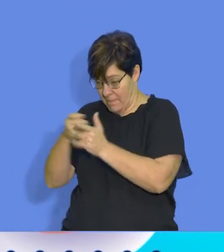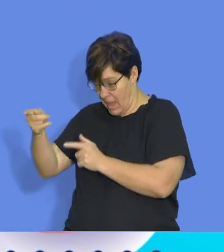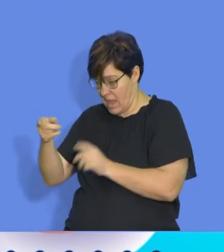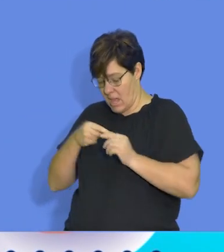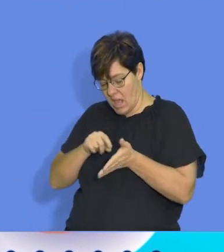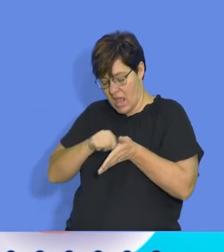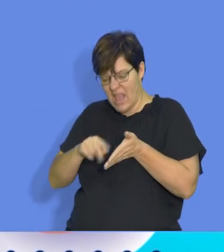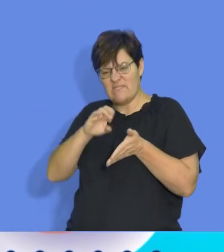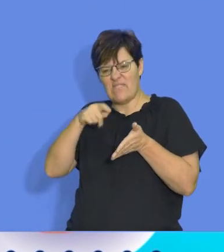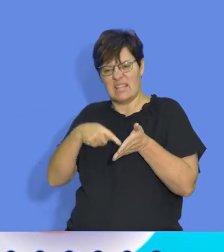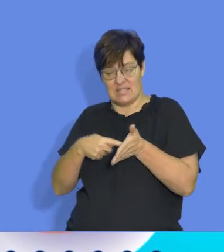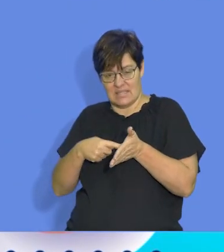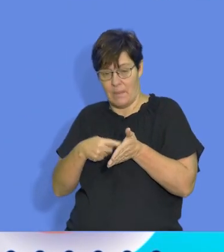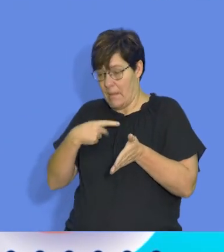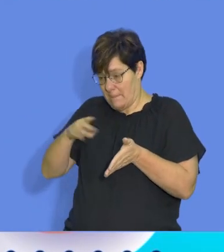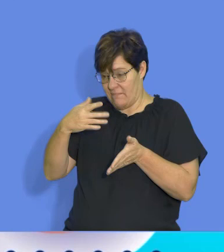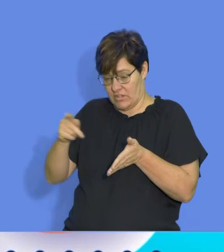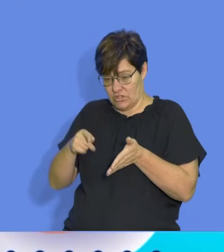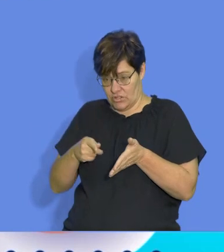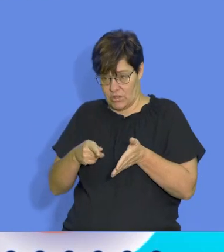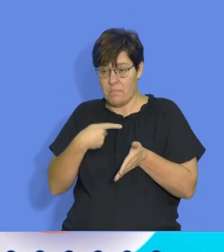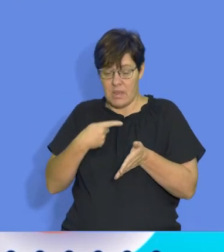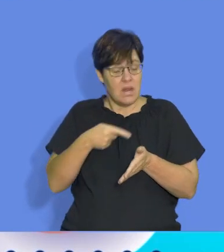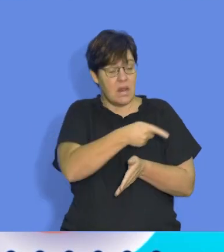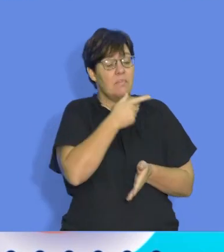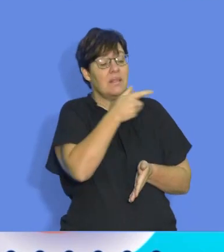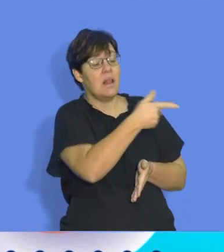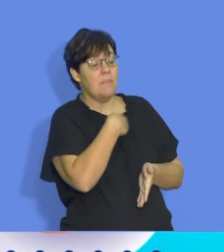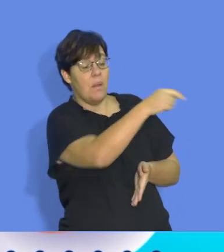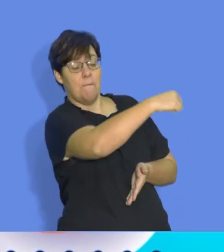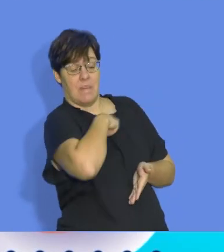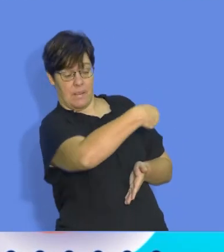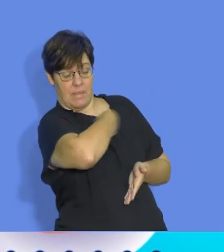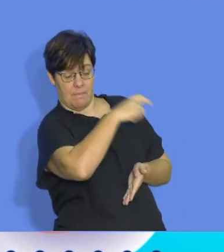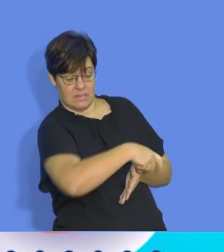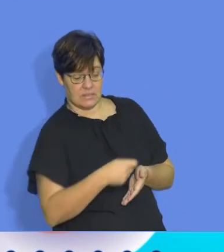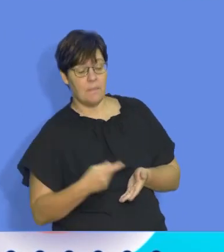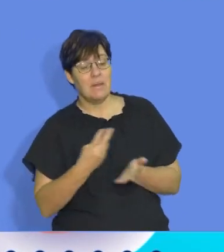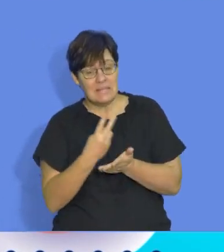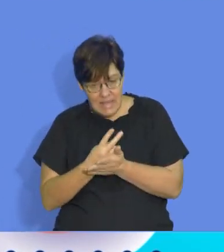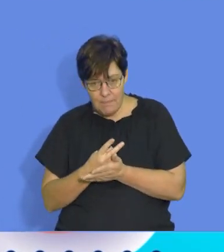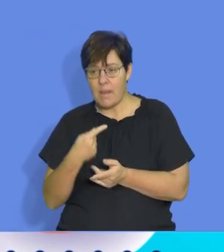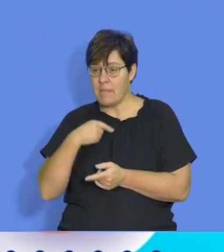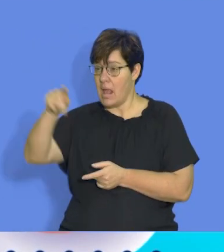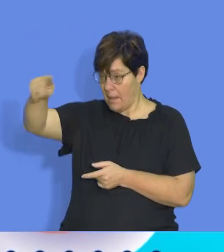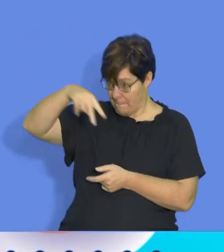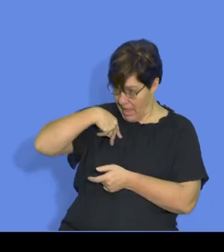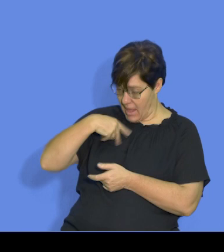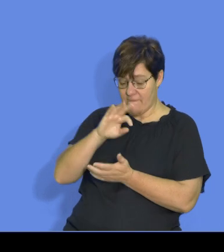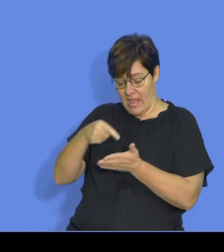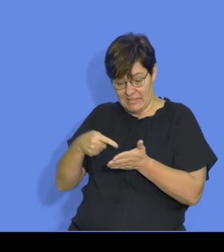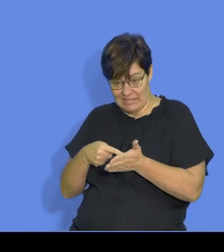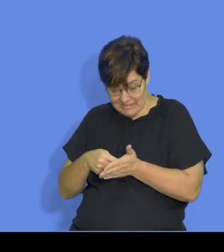VAT, which you pay over to SARS. So your input, output VAT eventually feeds in to your